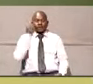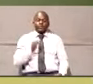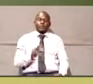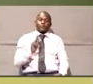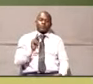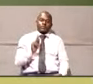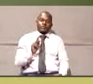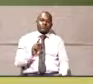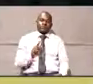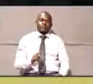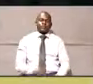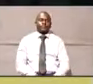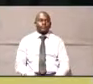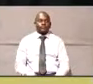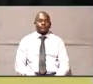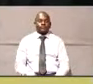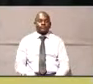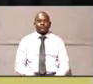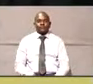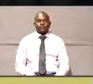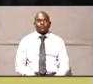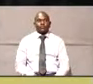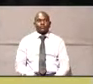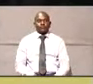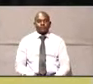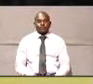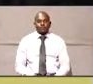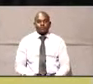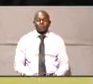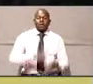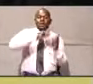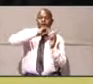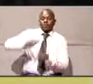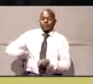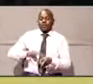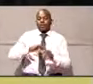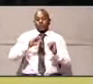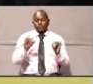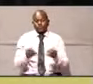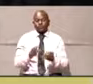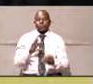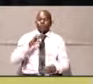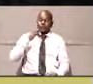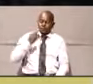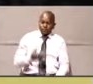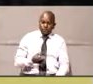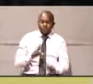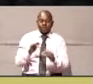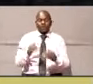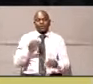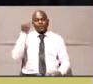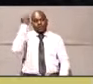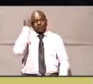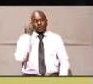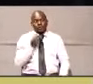is... The press abandons the trial in terms of reporting until judgment